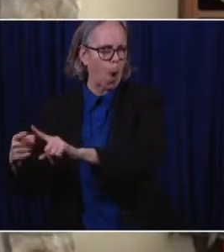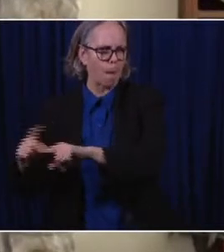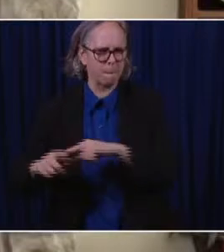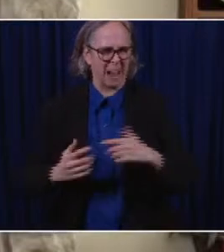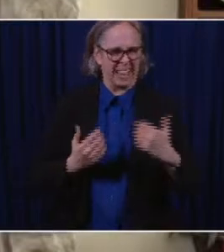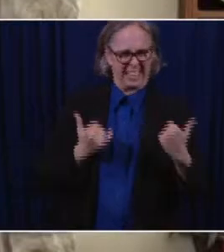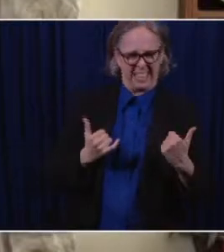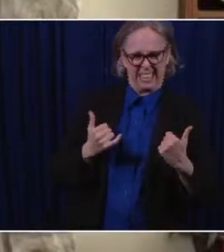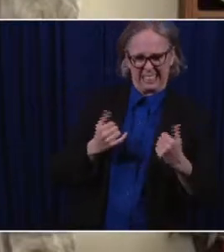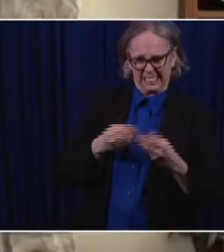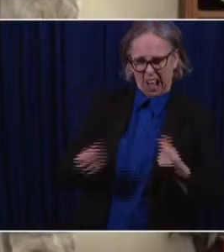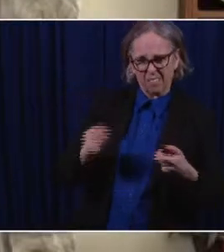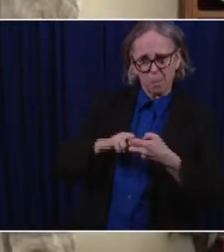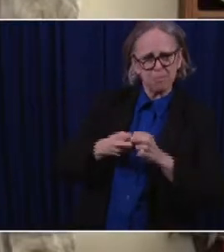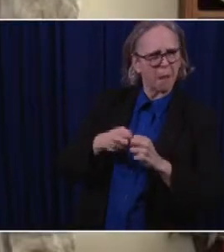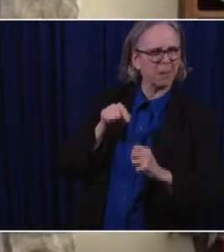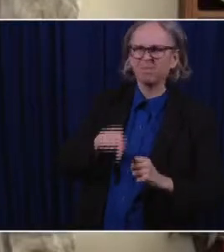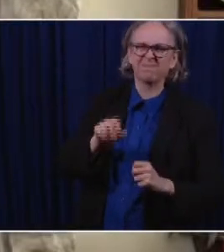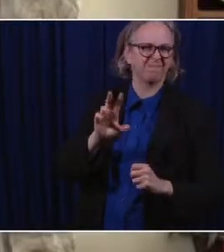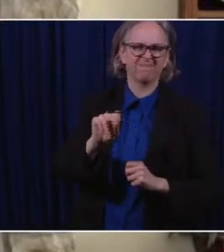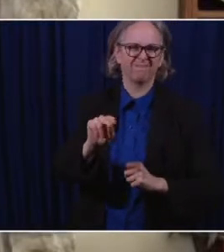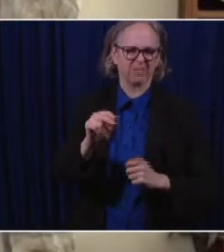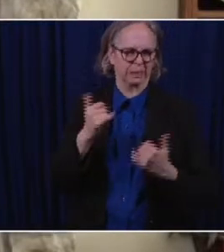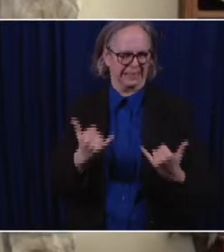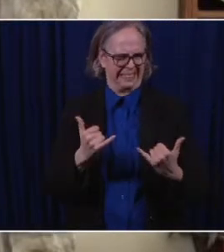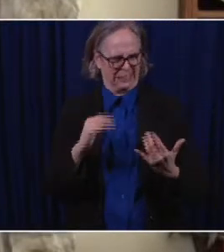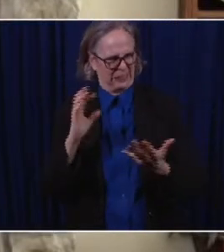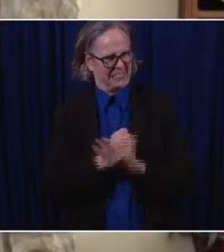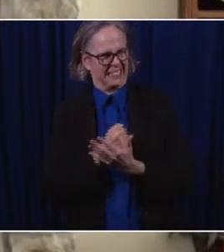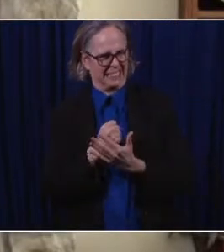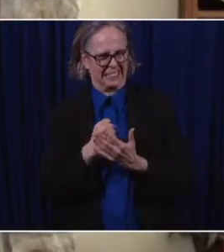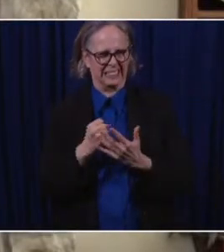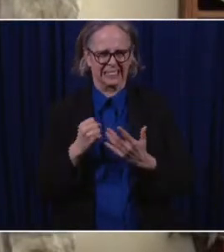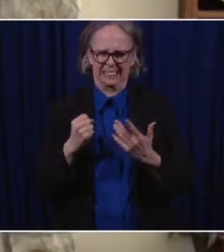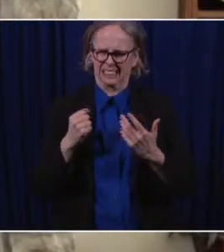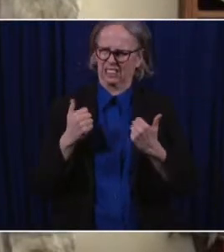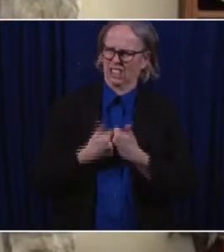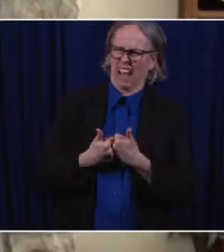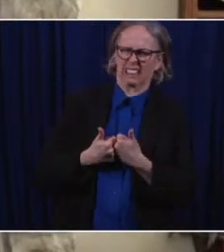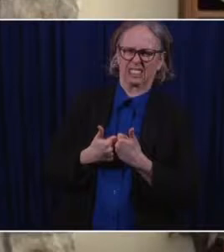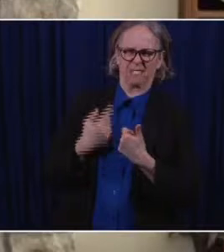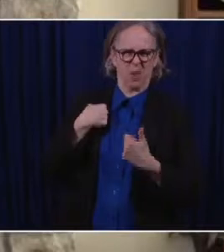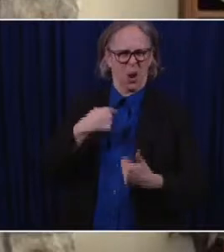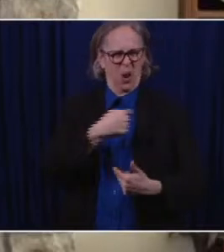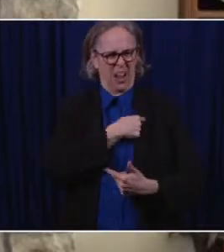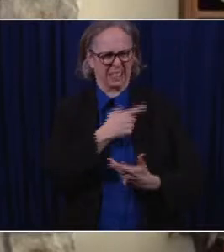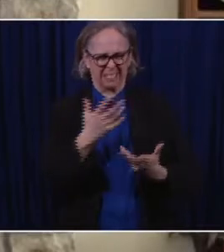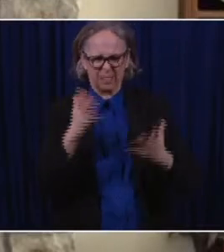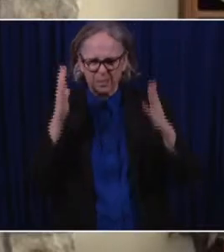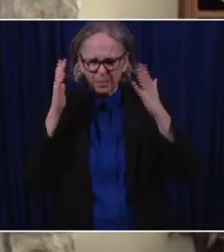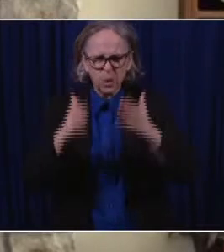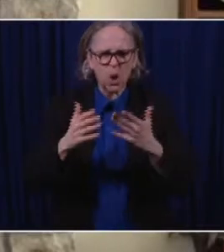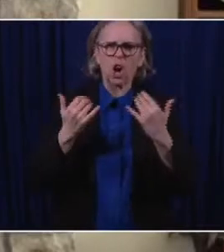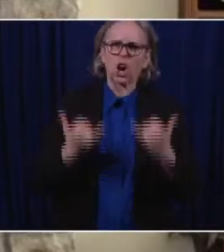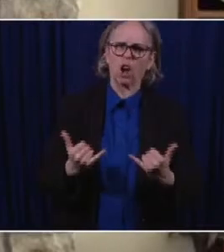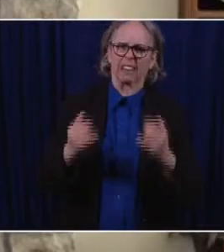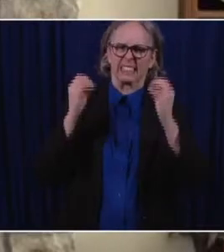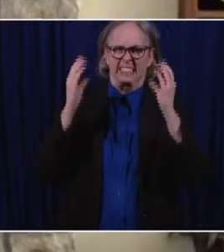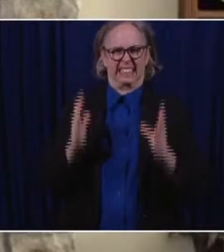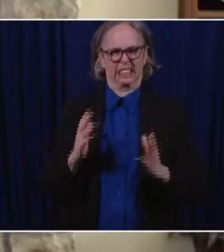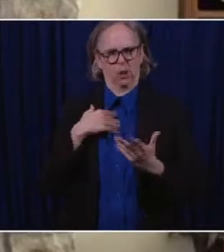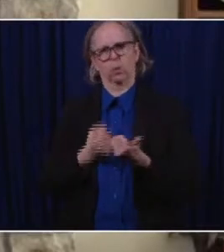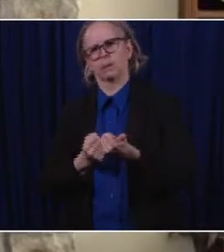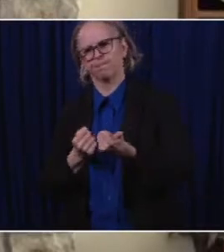our short-term challenge. I think what made sense is to try to get our experienced teachers, regular